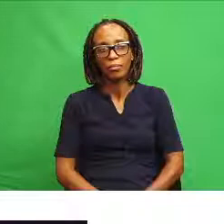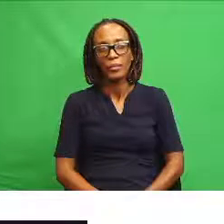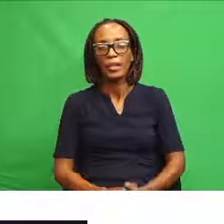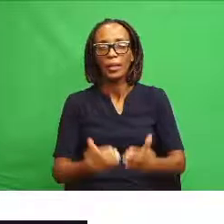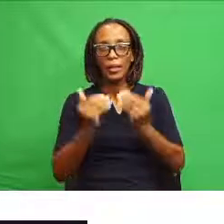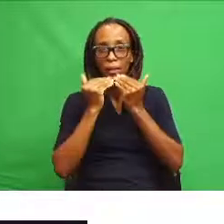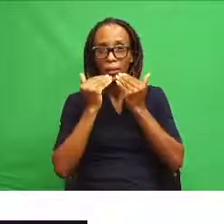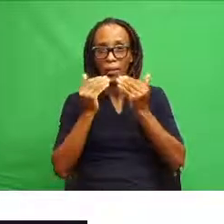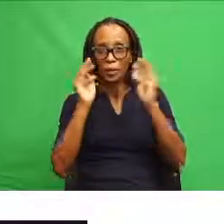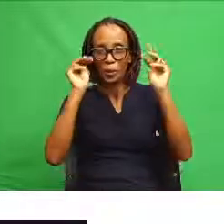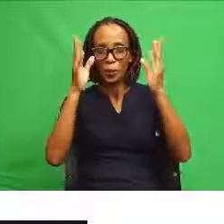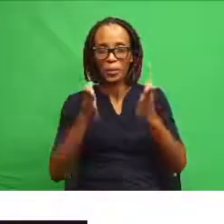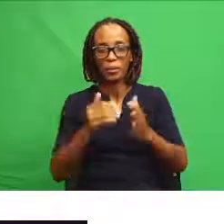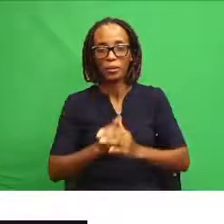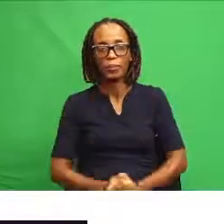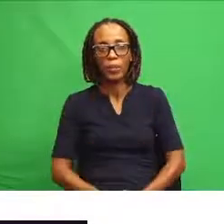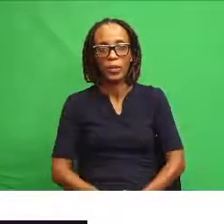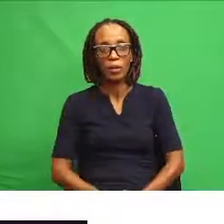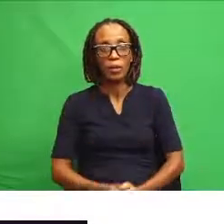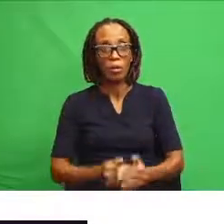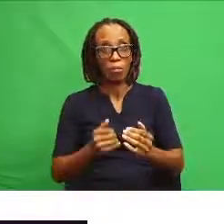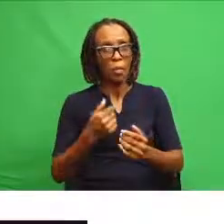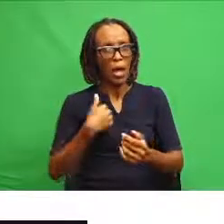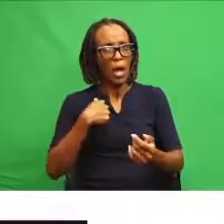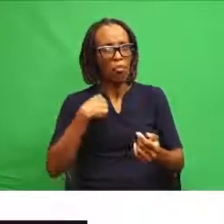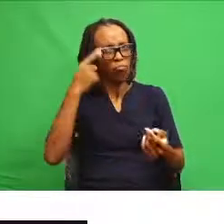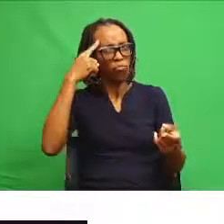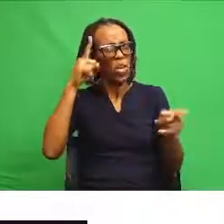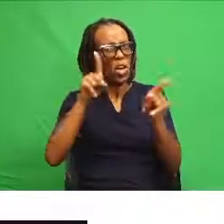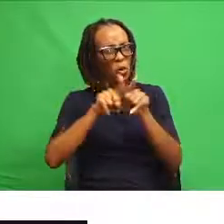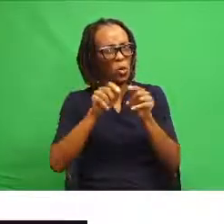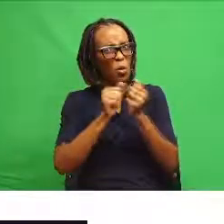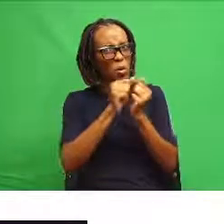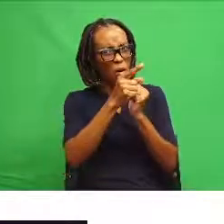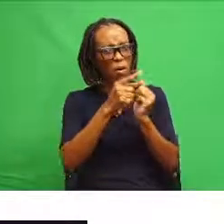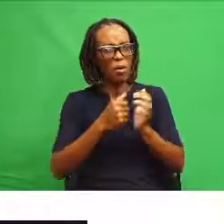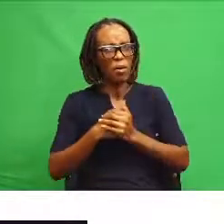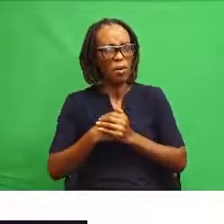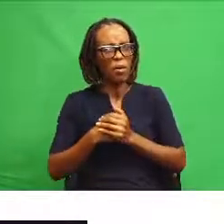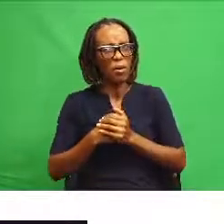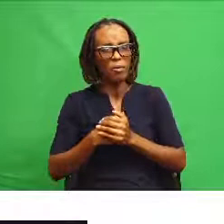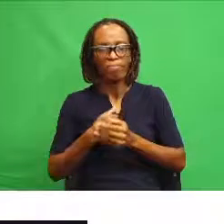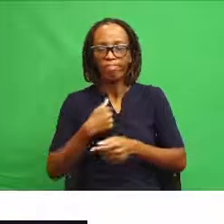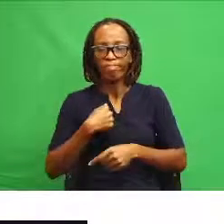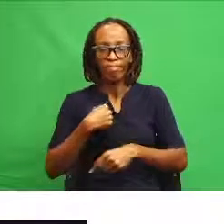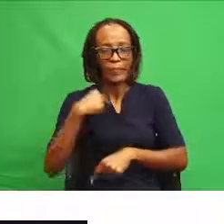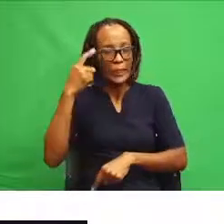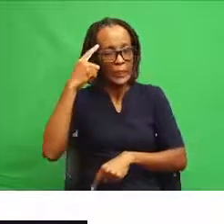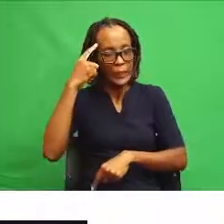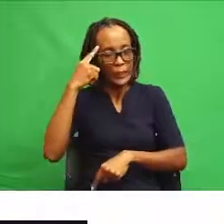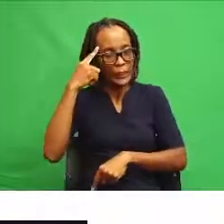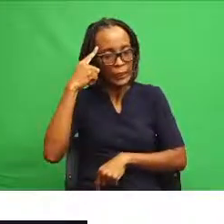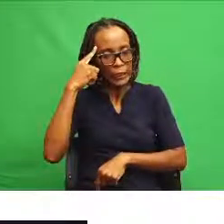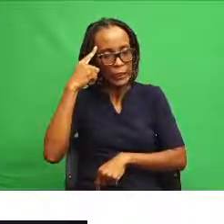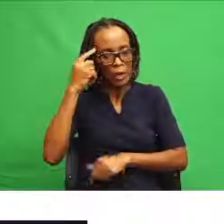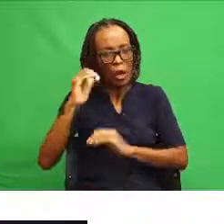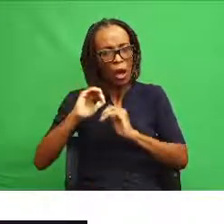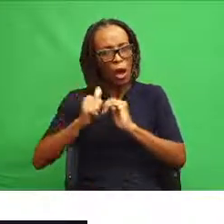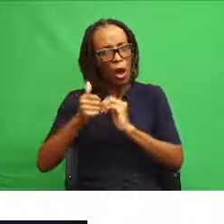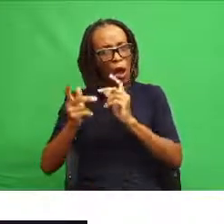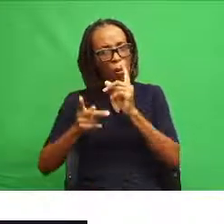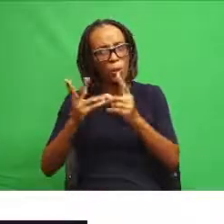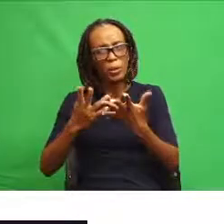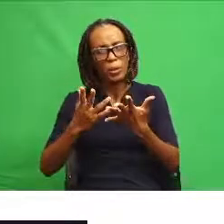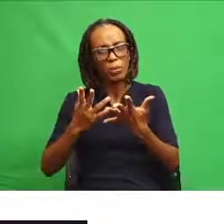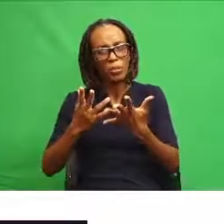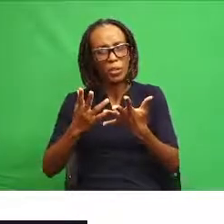Thank you, Minister. And I want to concur with the Minister that it is unimaginable to me that persons would seek